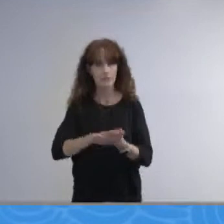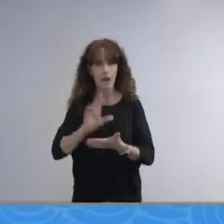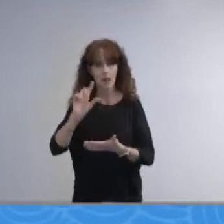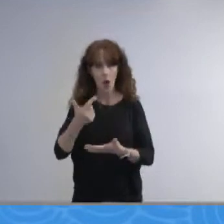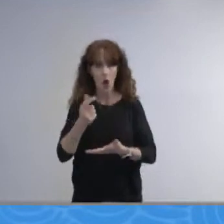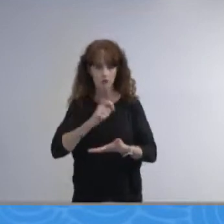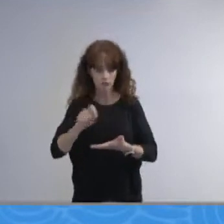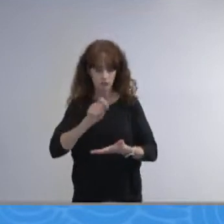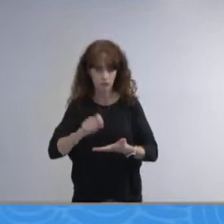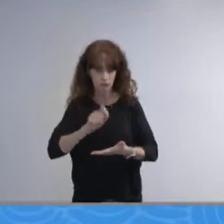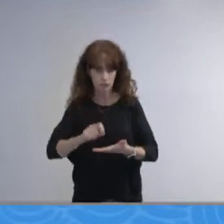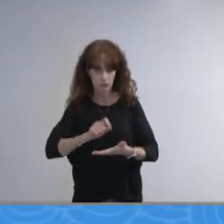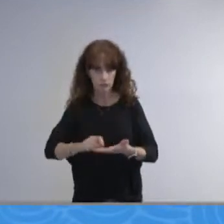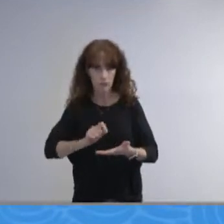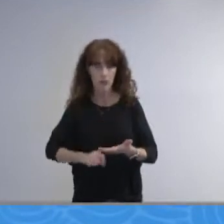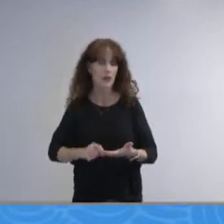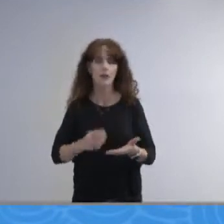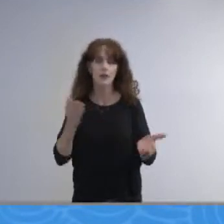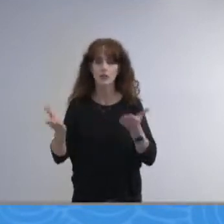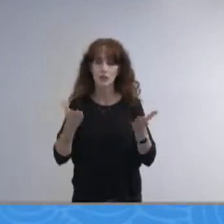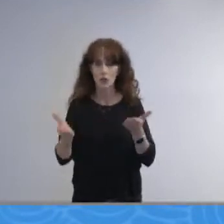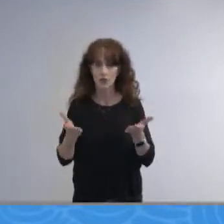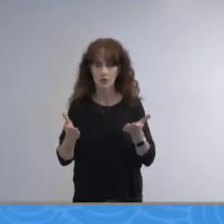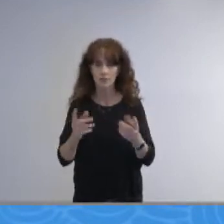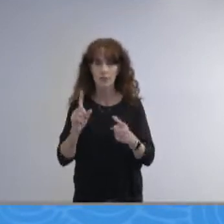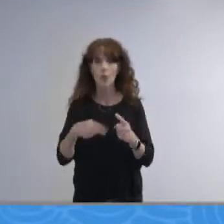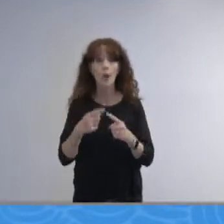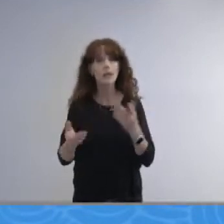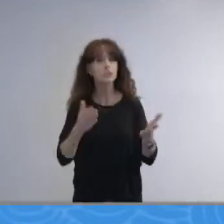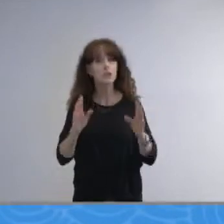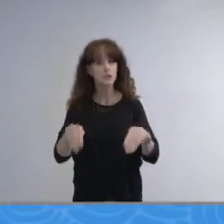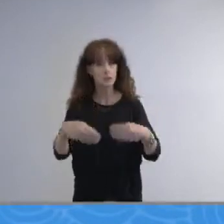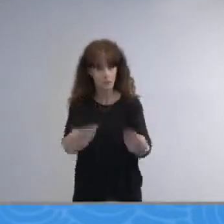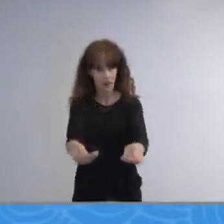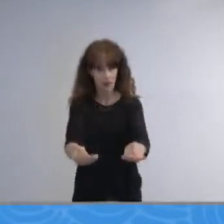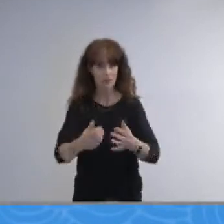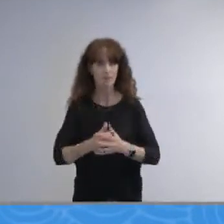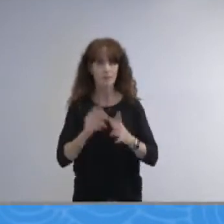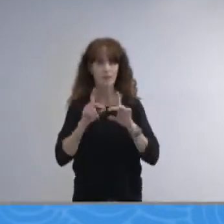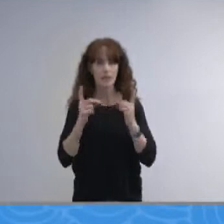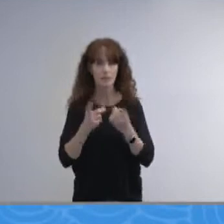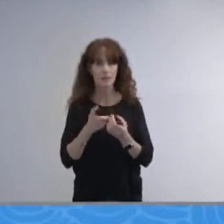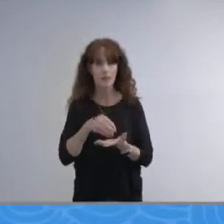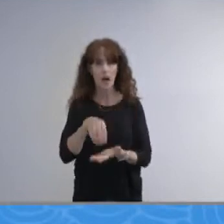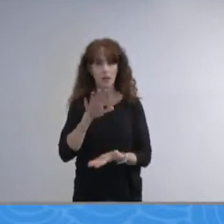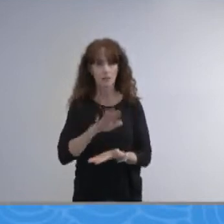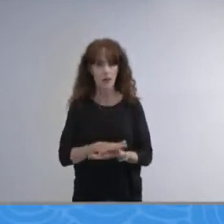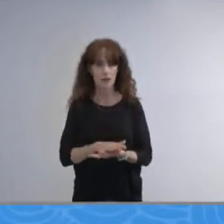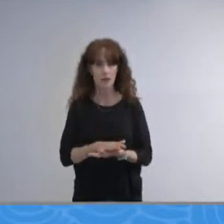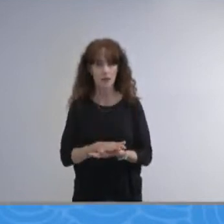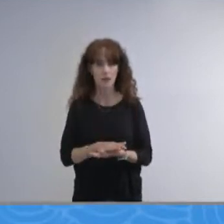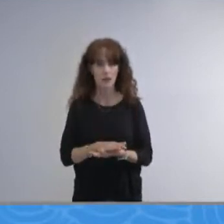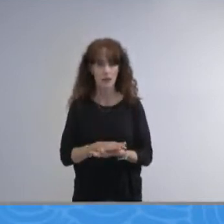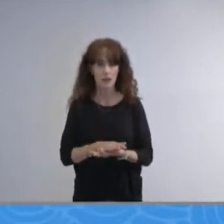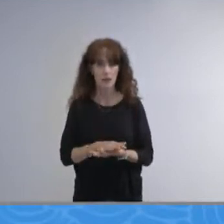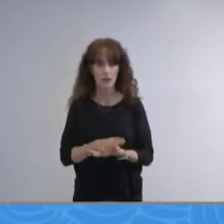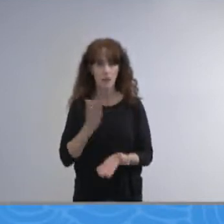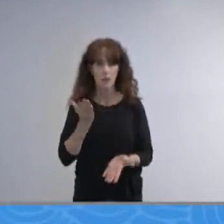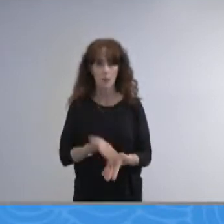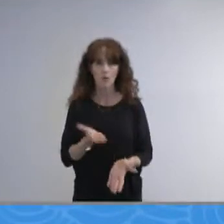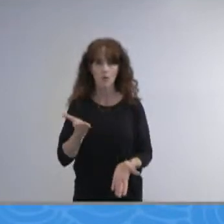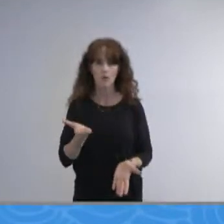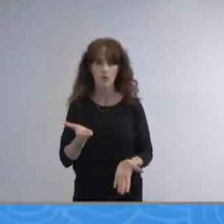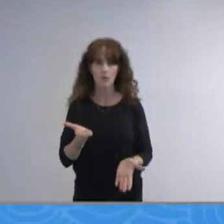Mm-hmm. So if once a service is provided, the district must document that so that there's proof,